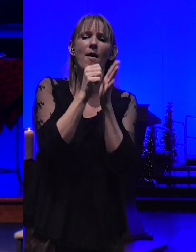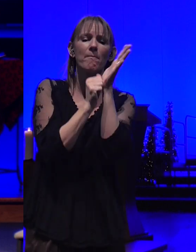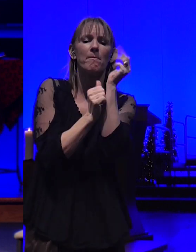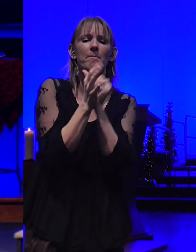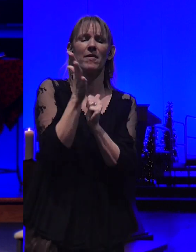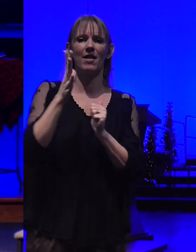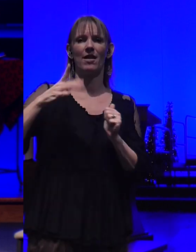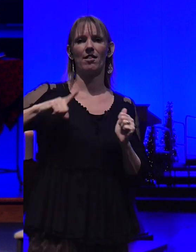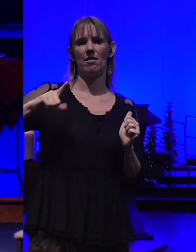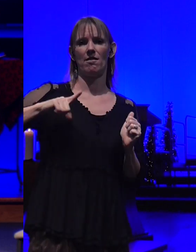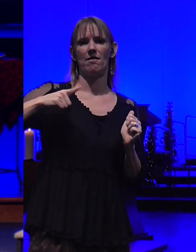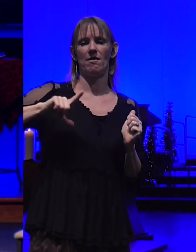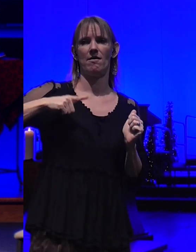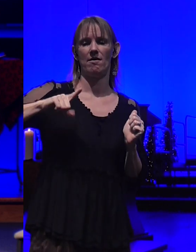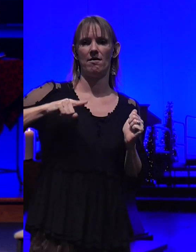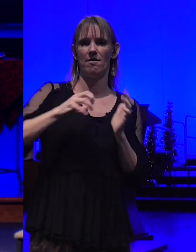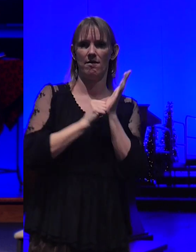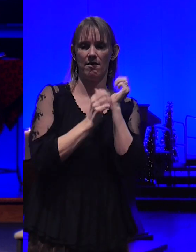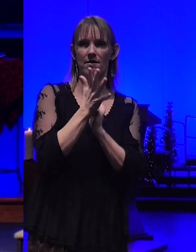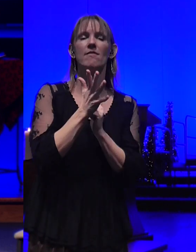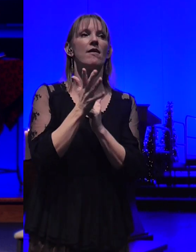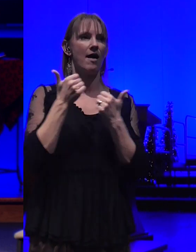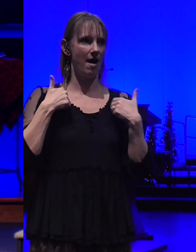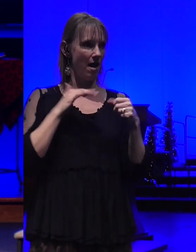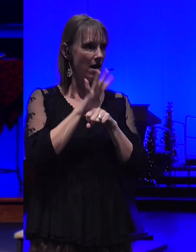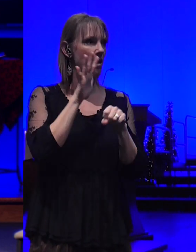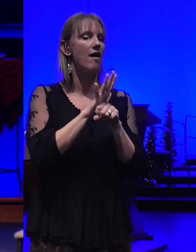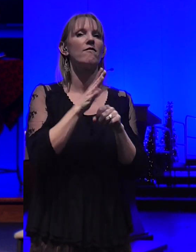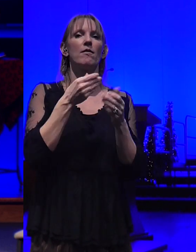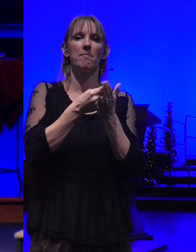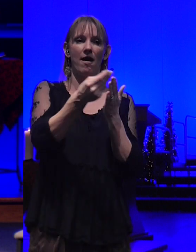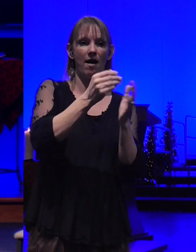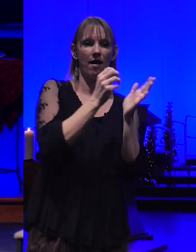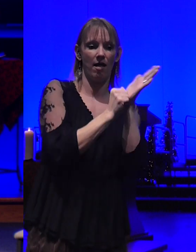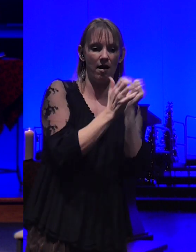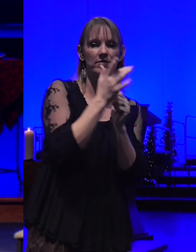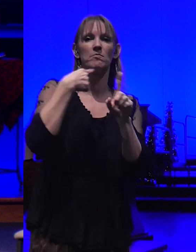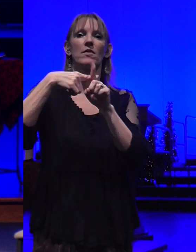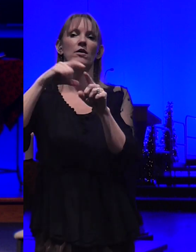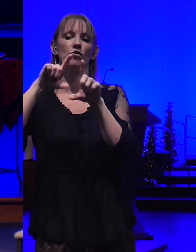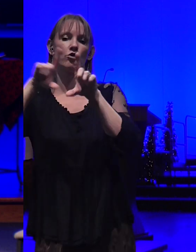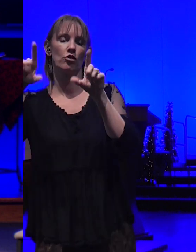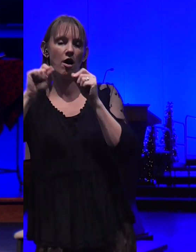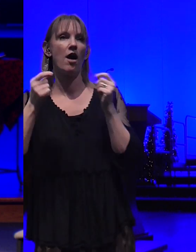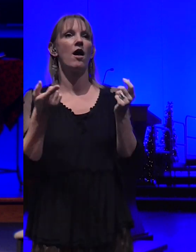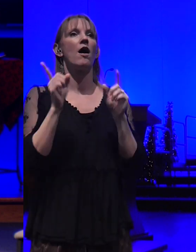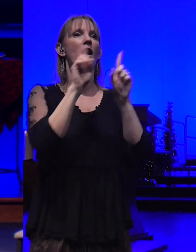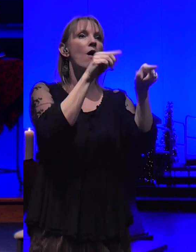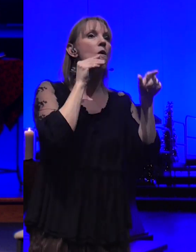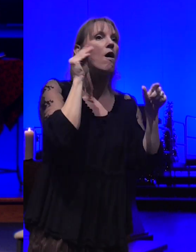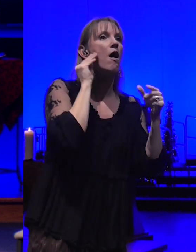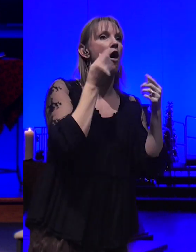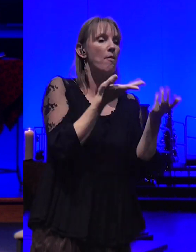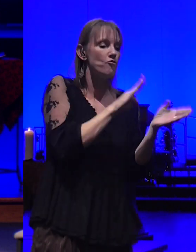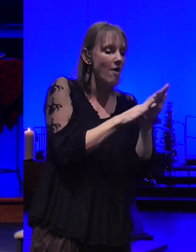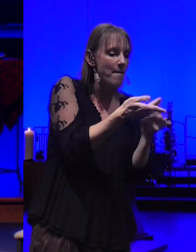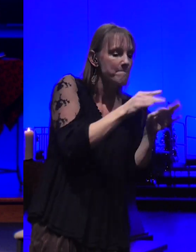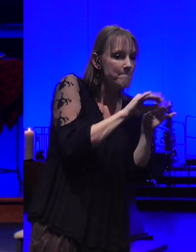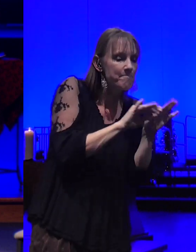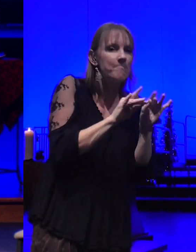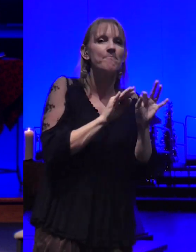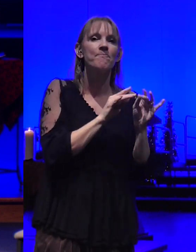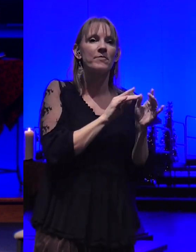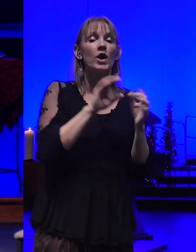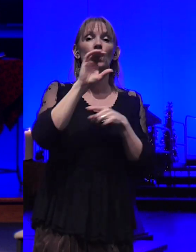leather gloves. And they had enough money to buy a card also. So they went home and they wrapped it in pretty paper. And then